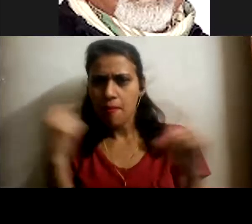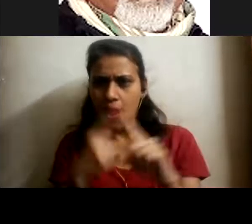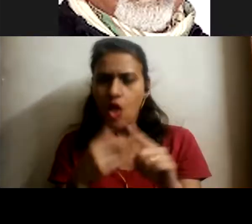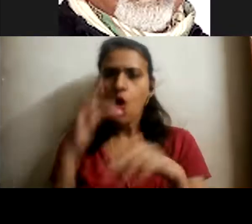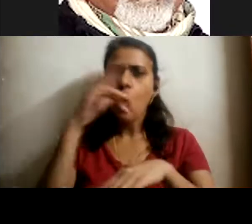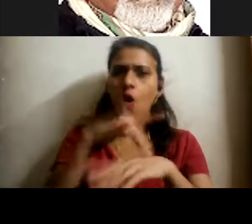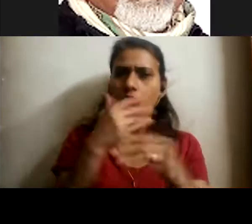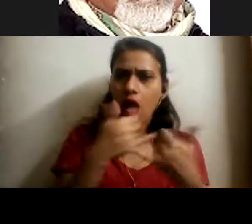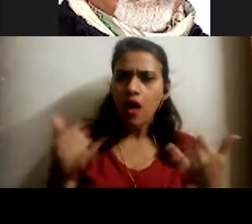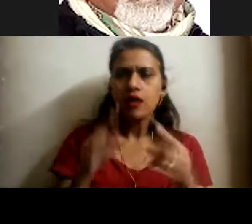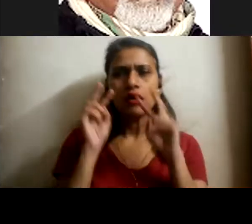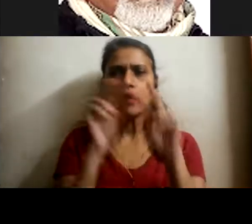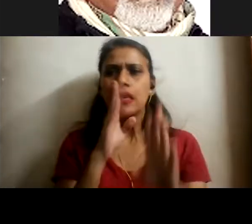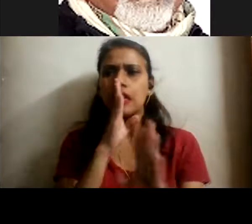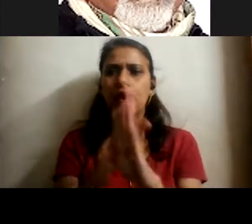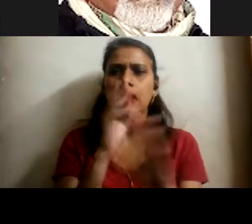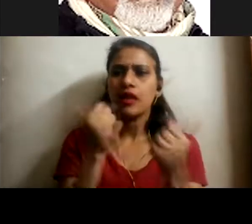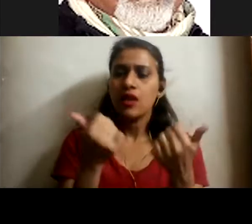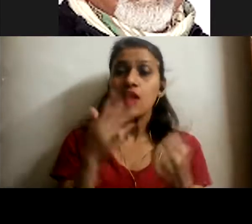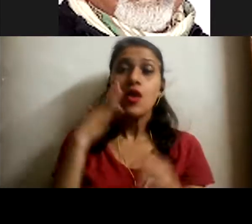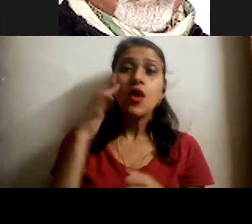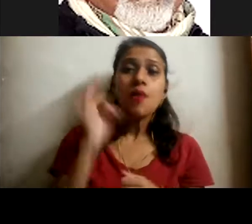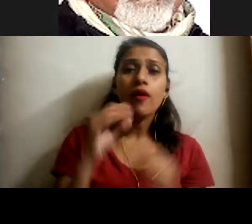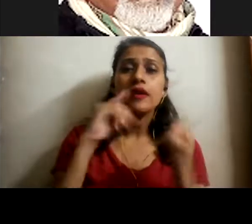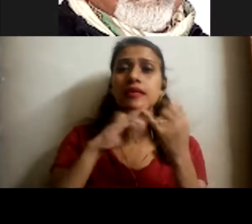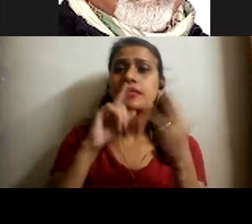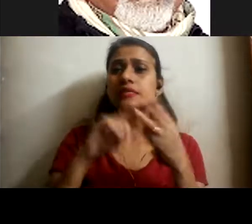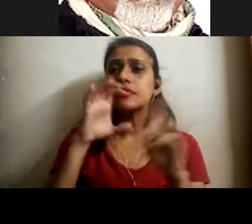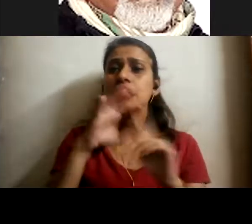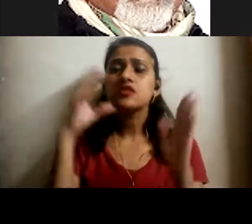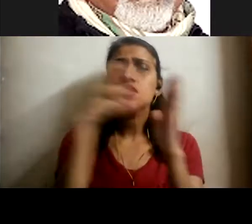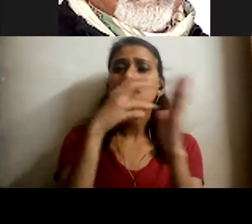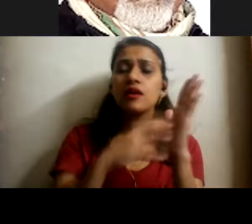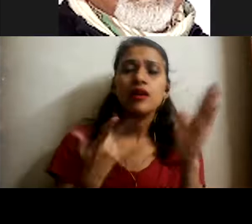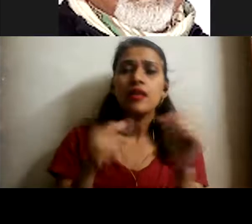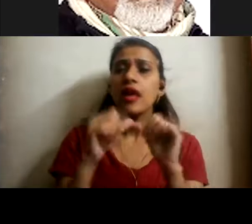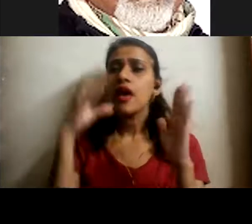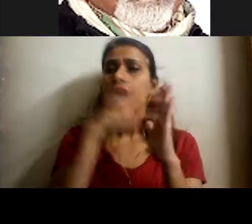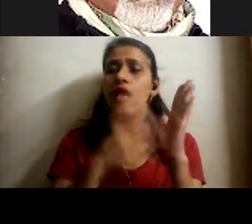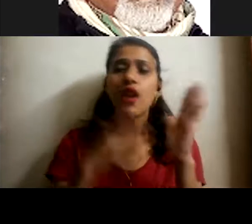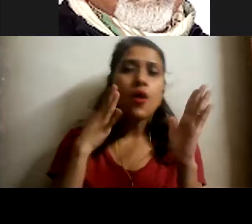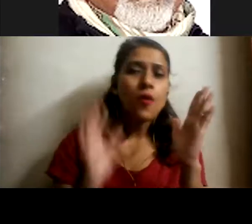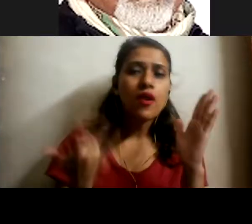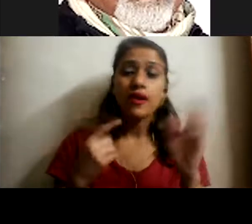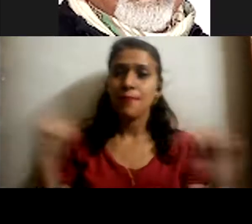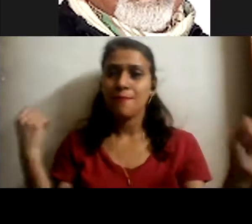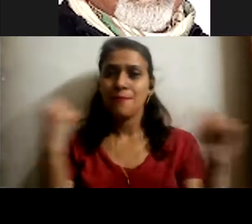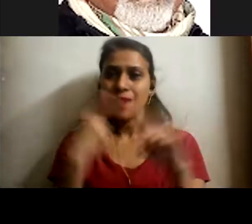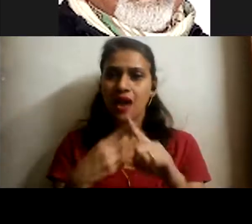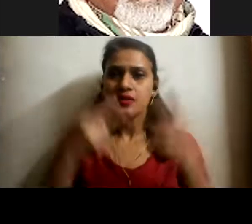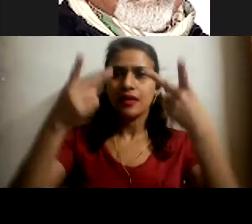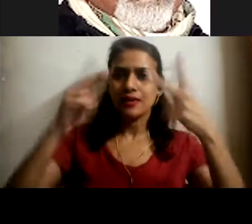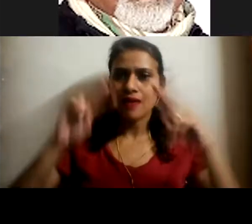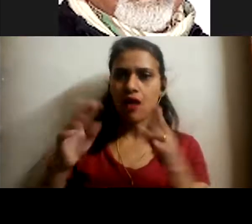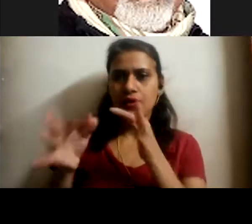can directly see what are the important sections, important articles, and accordingly try to interpret the